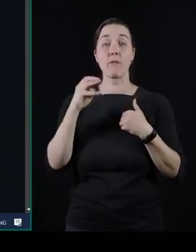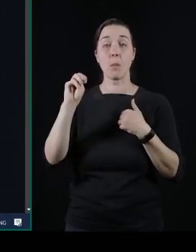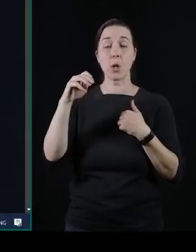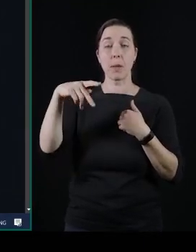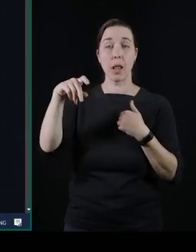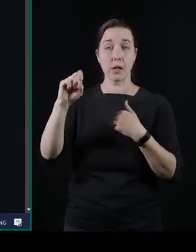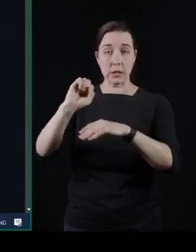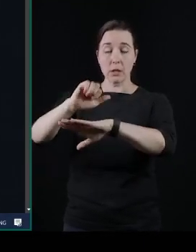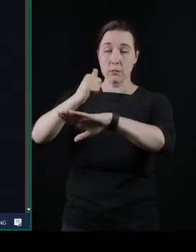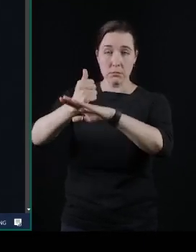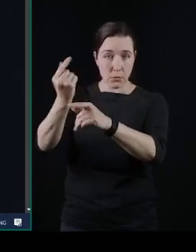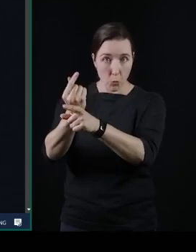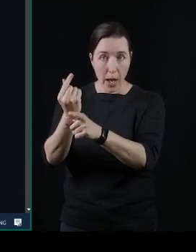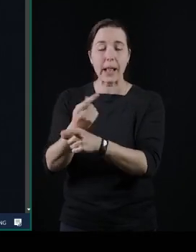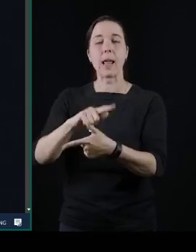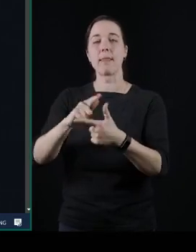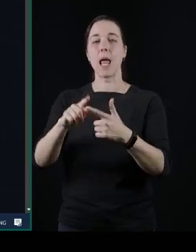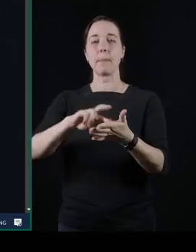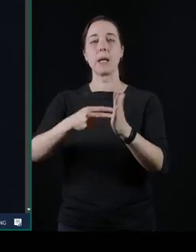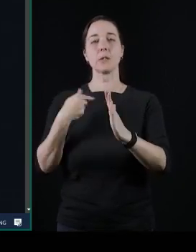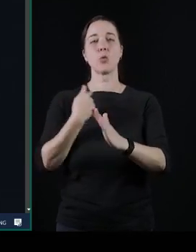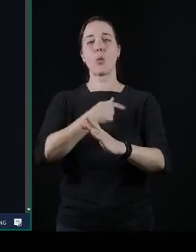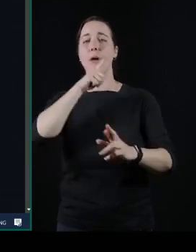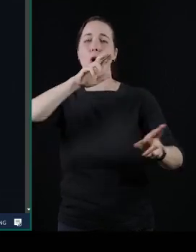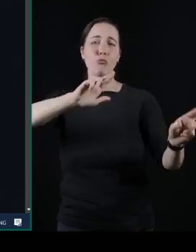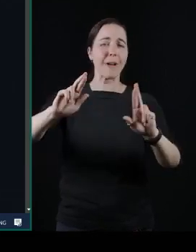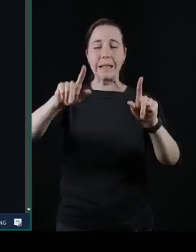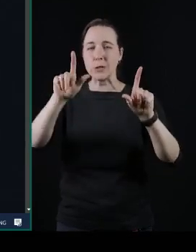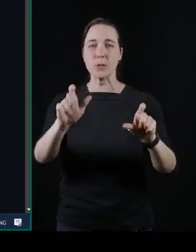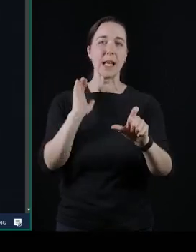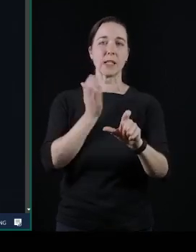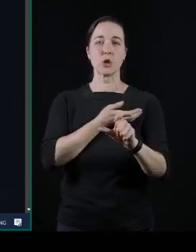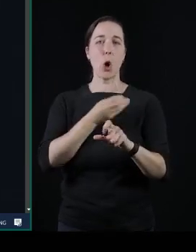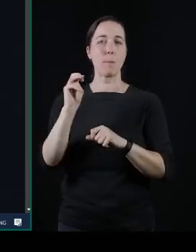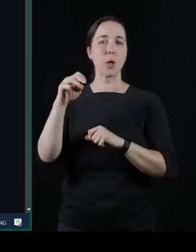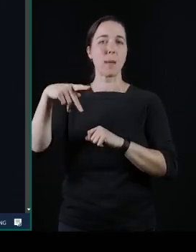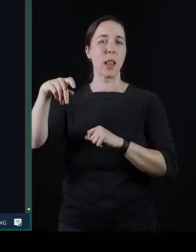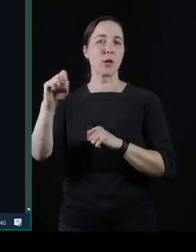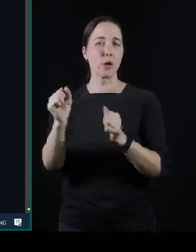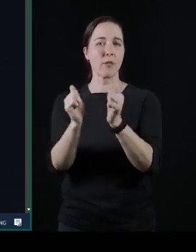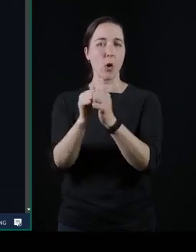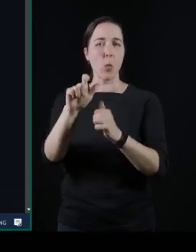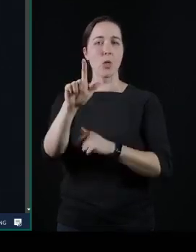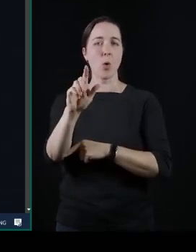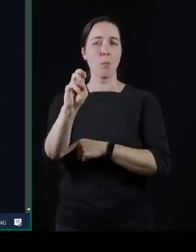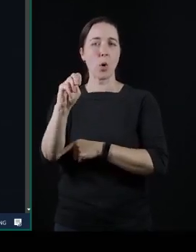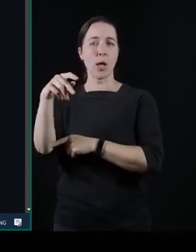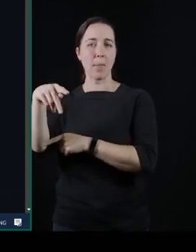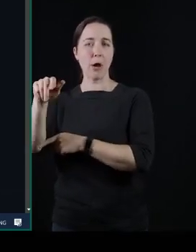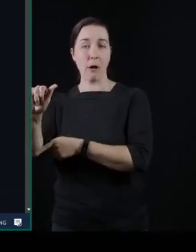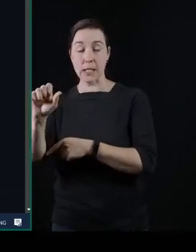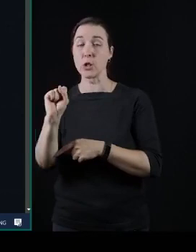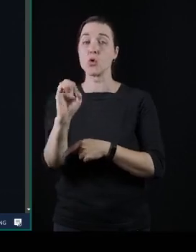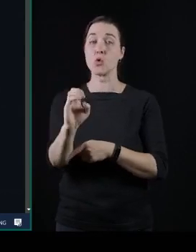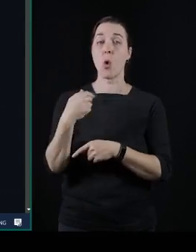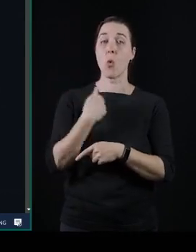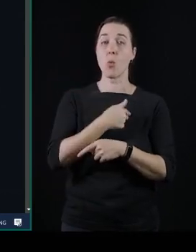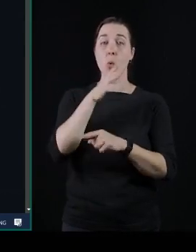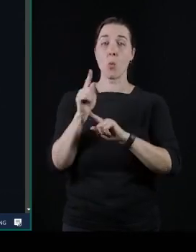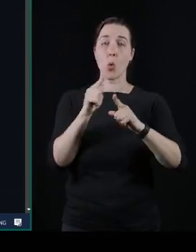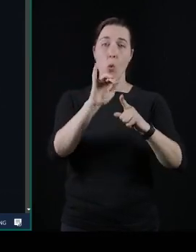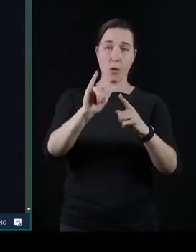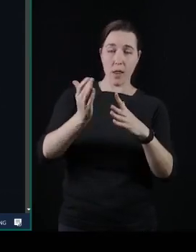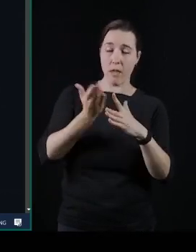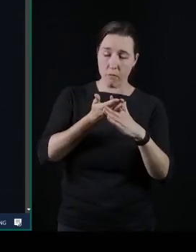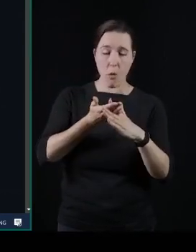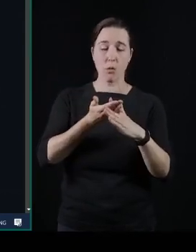multiplayer settings.json file configured correctly, we are ready to test our multiplayer server with local multiplayer agent. So we will